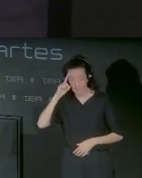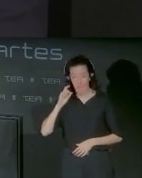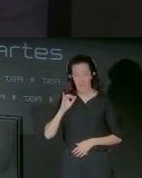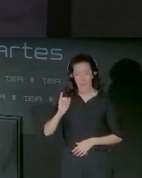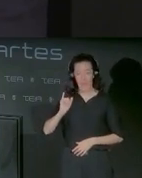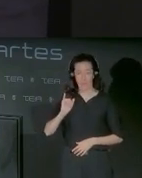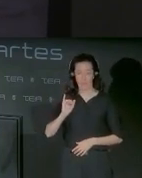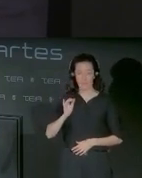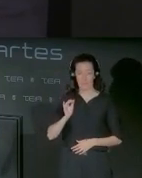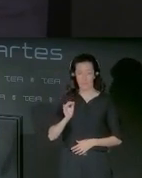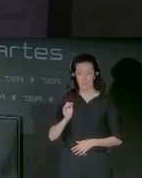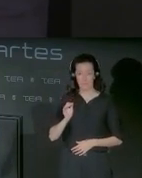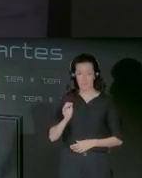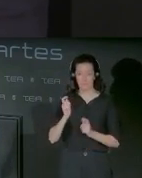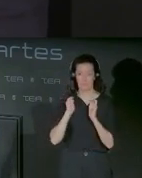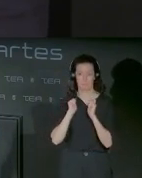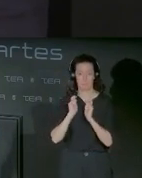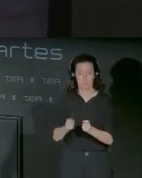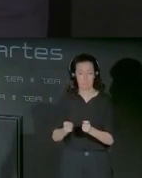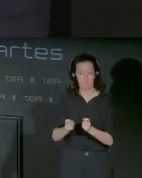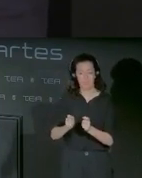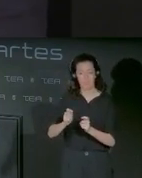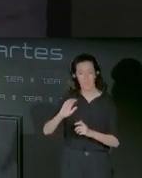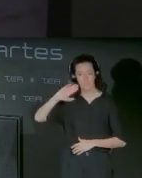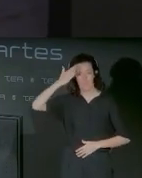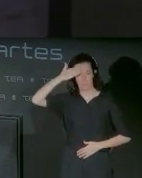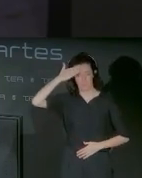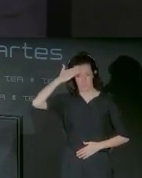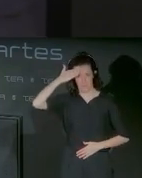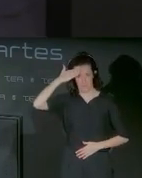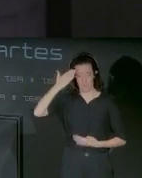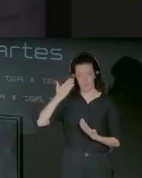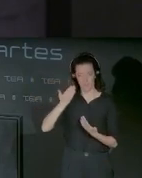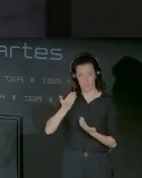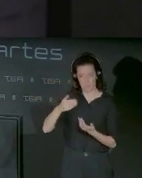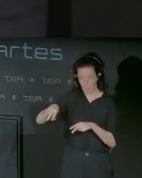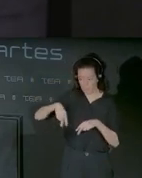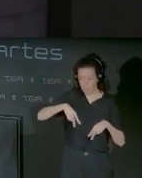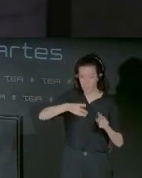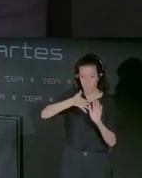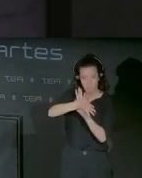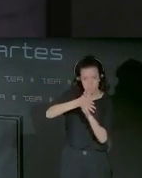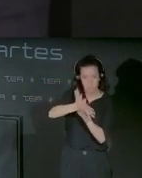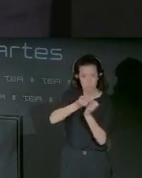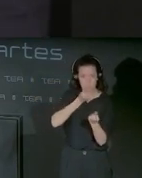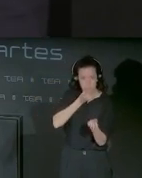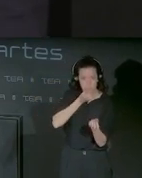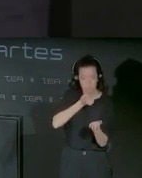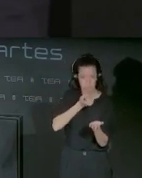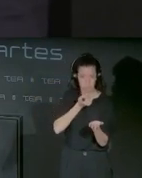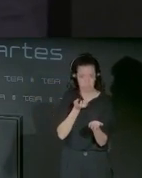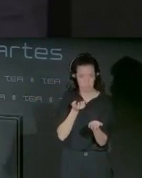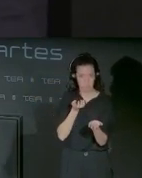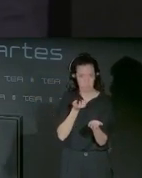information and assistance in that part that most of our industry, they are mainly SMEs, requires. They